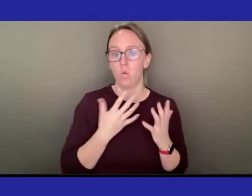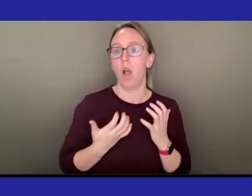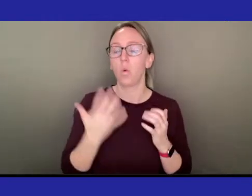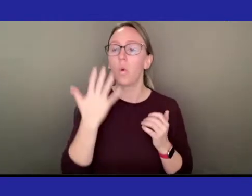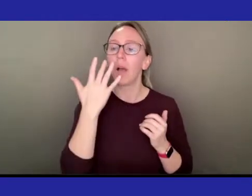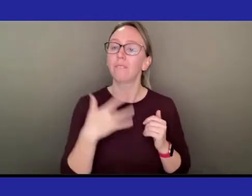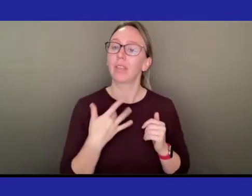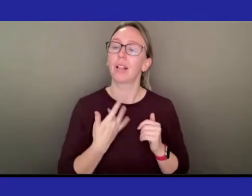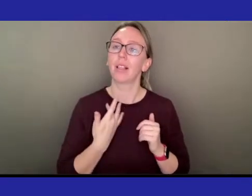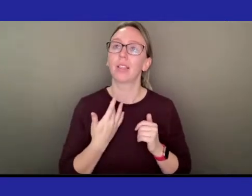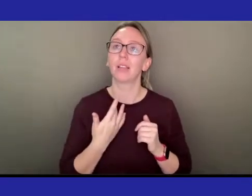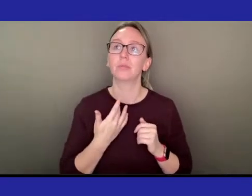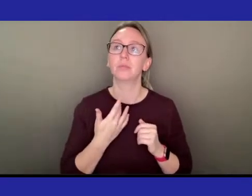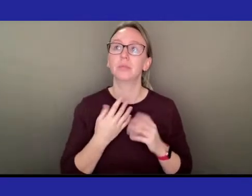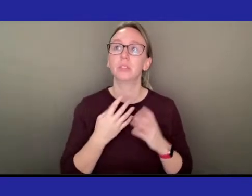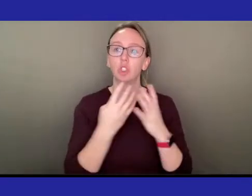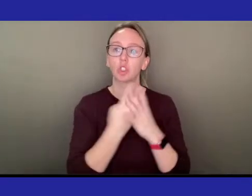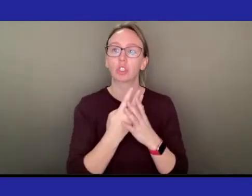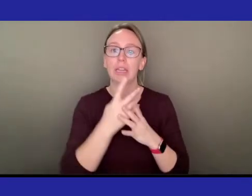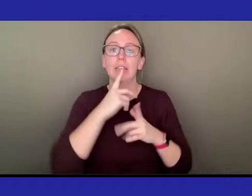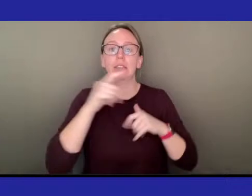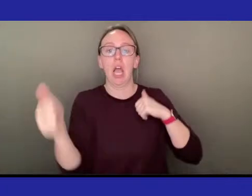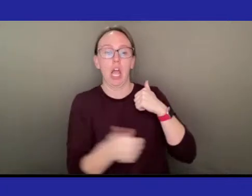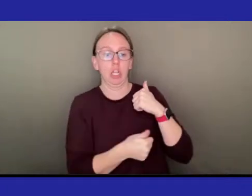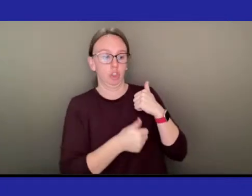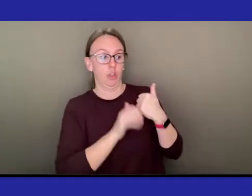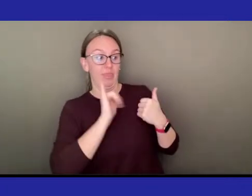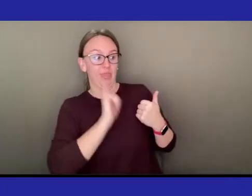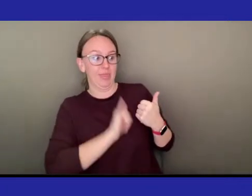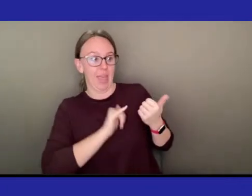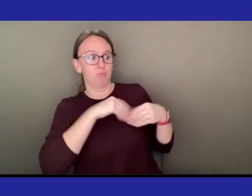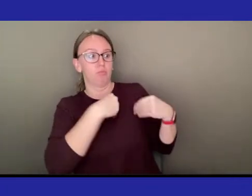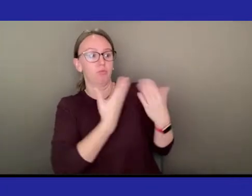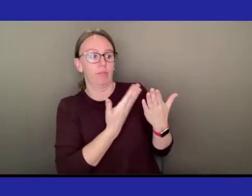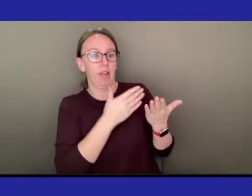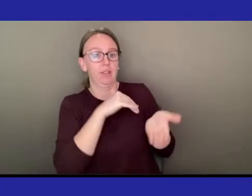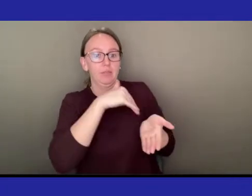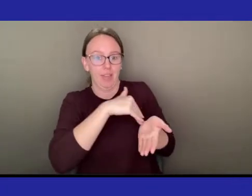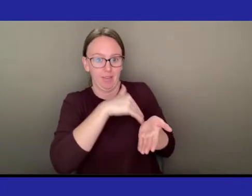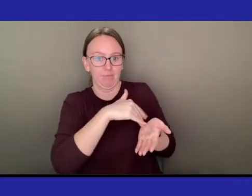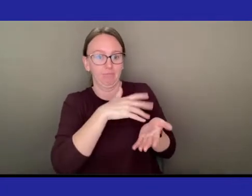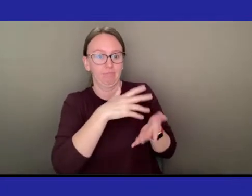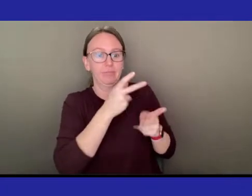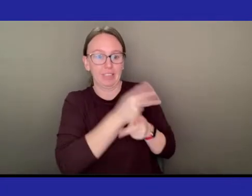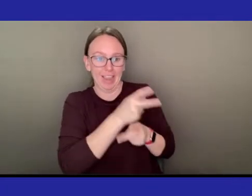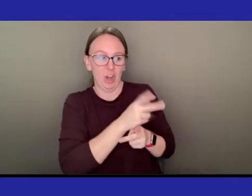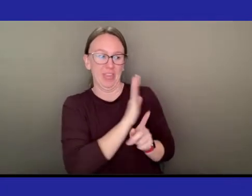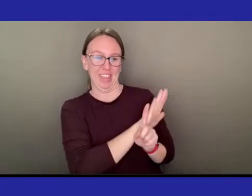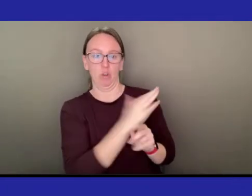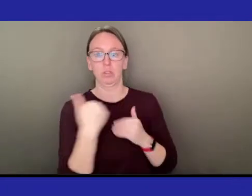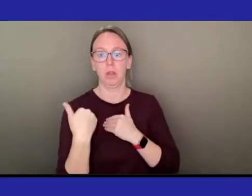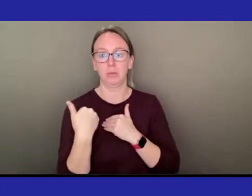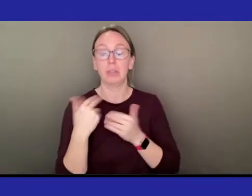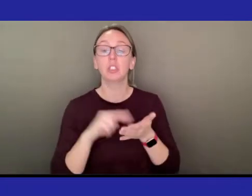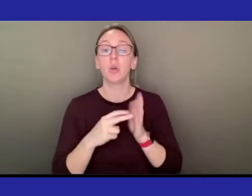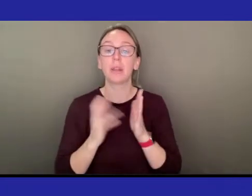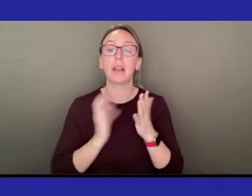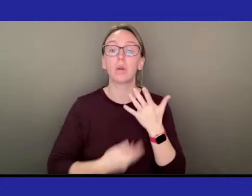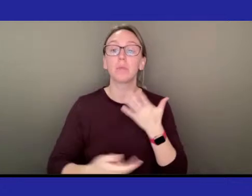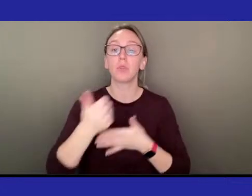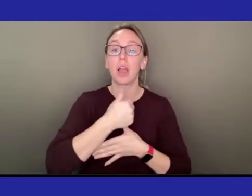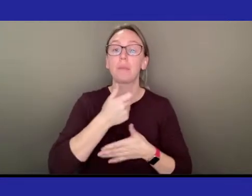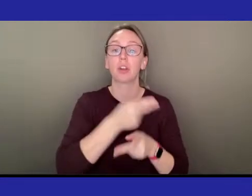you know, is part of their responsibility. So, our primary care, our ALCL